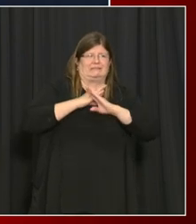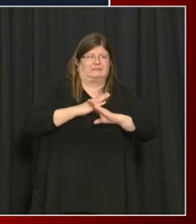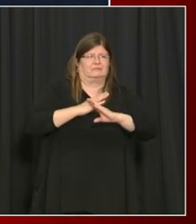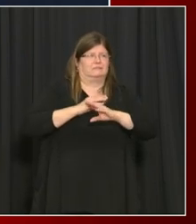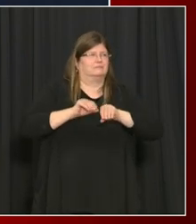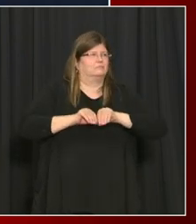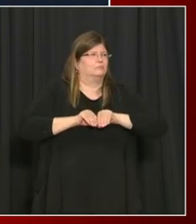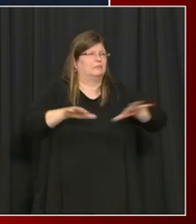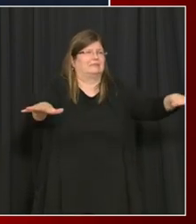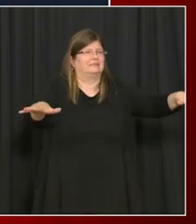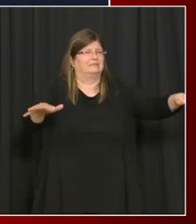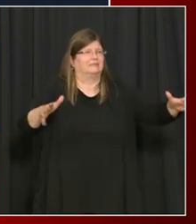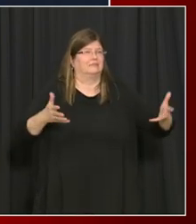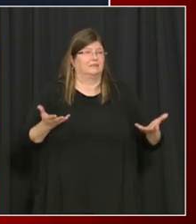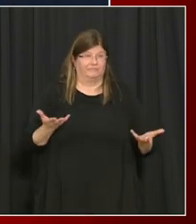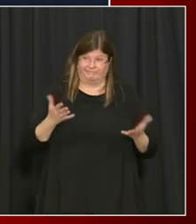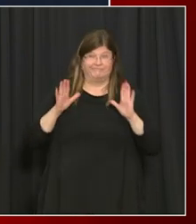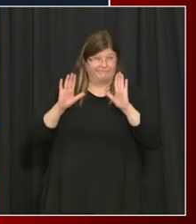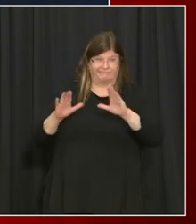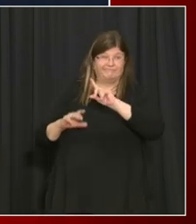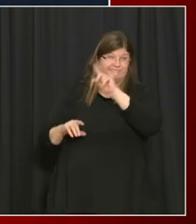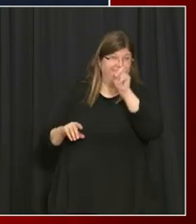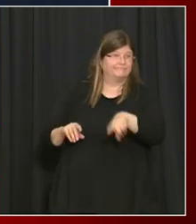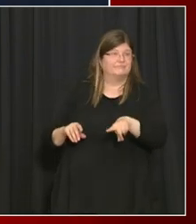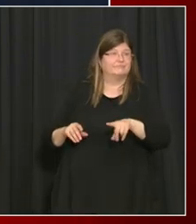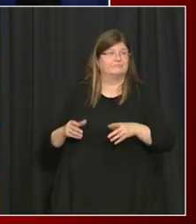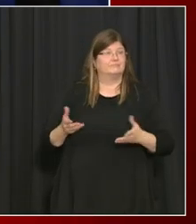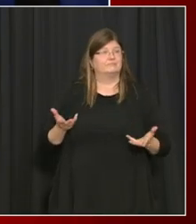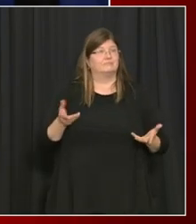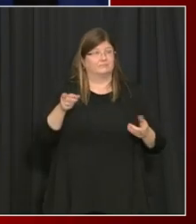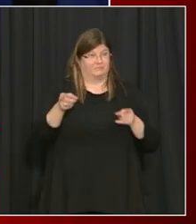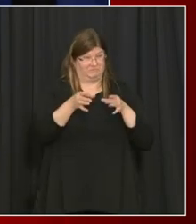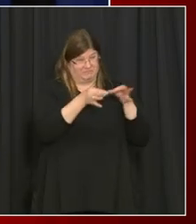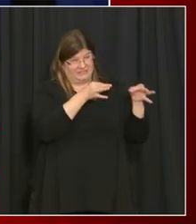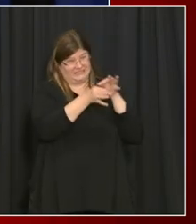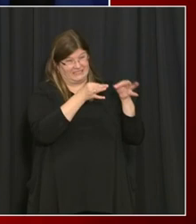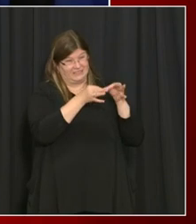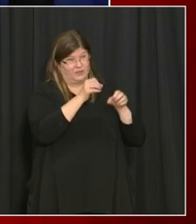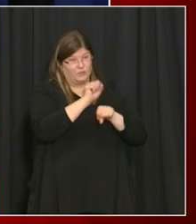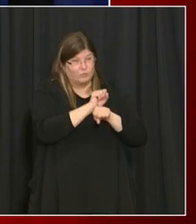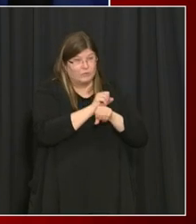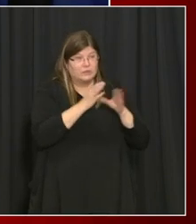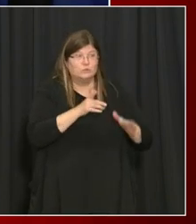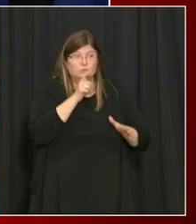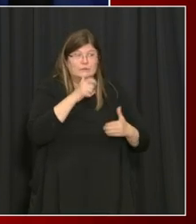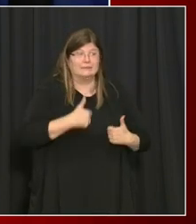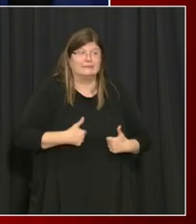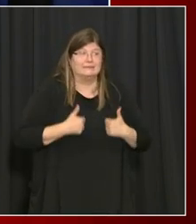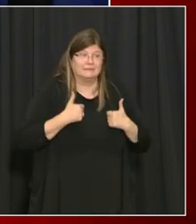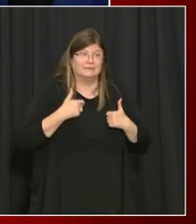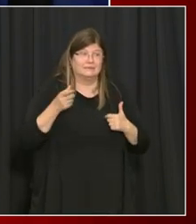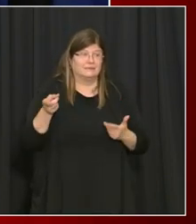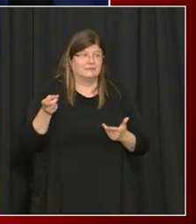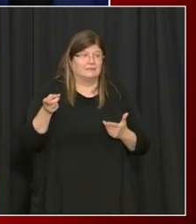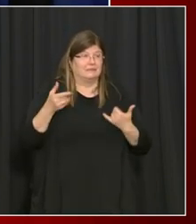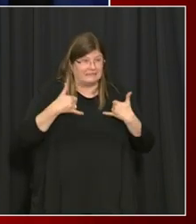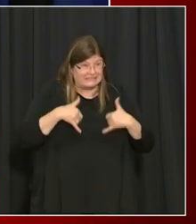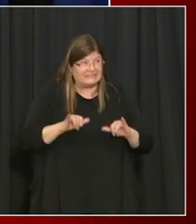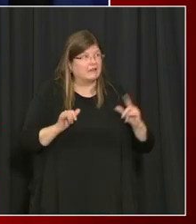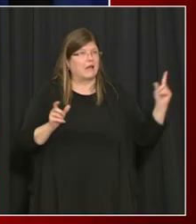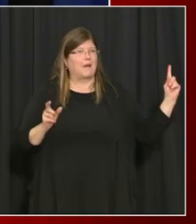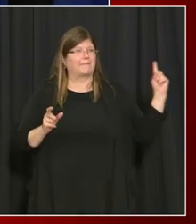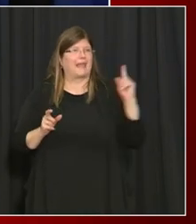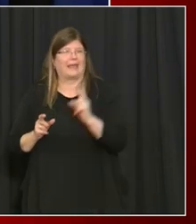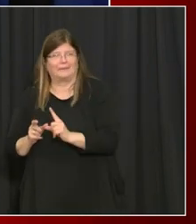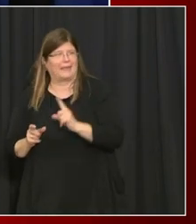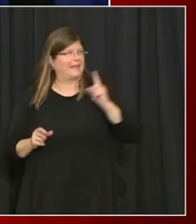it's a great question. And even as you've highlighted that workers don't live in these facilities and they still go back and forth in